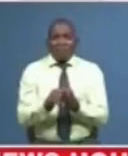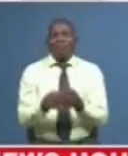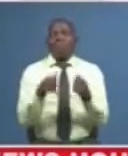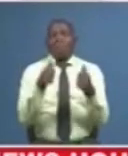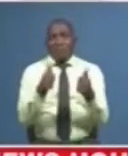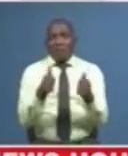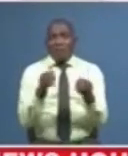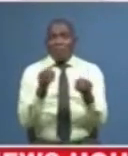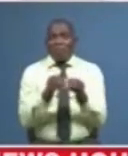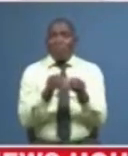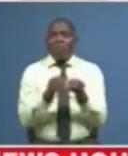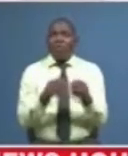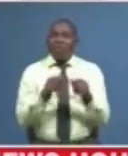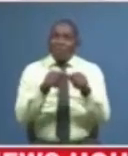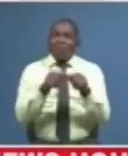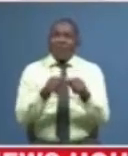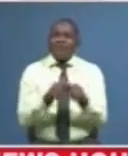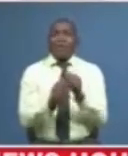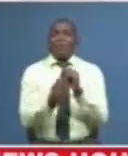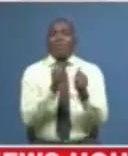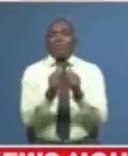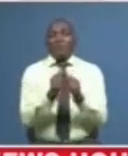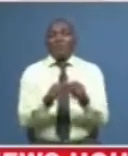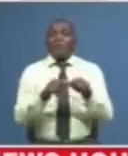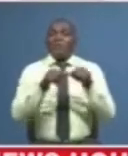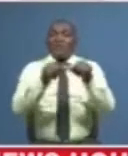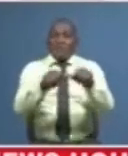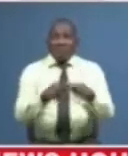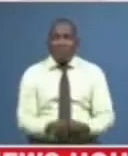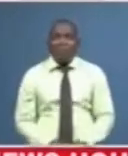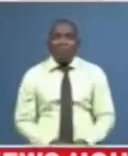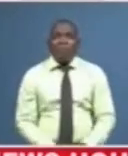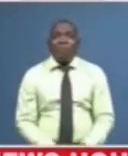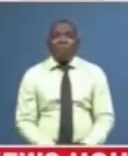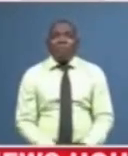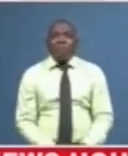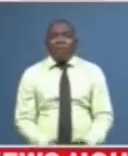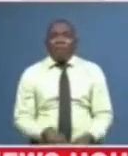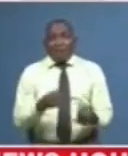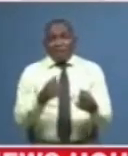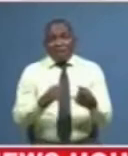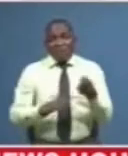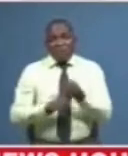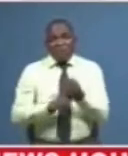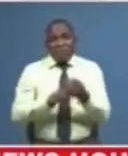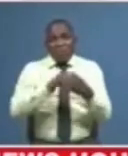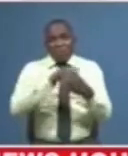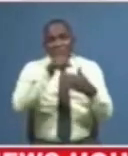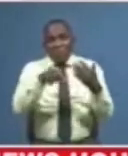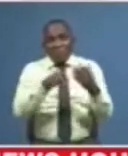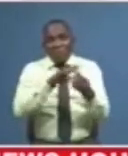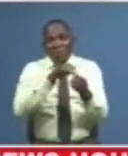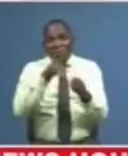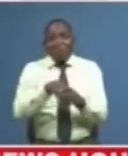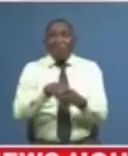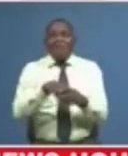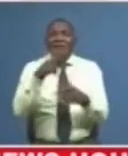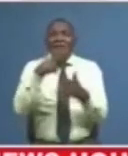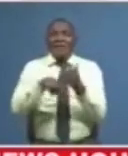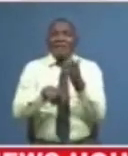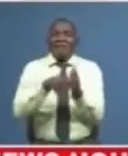more competitive and sustainable. The incentives, which include tax